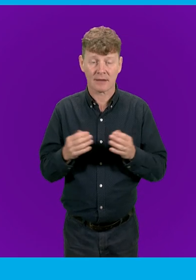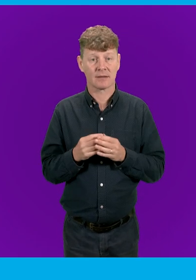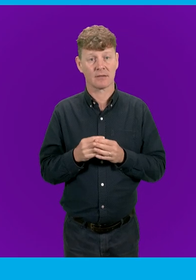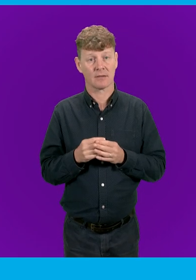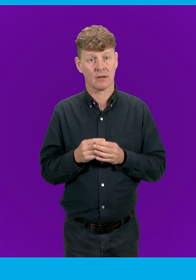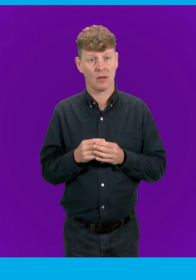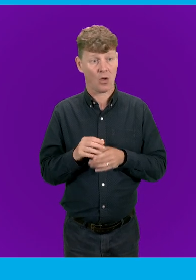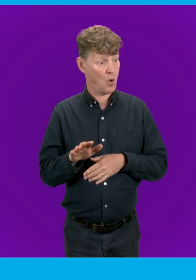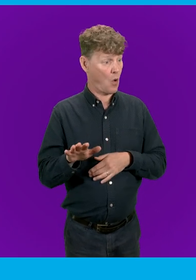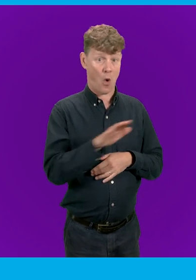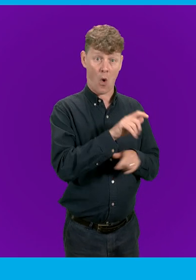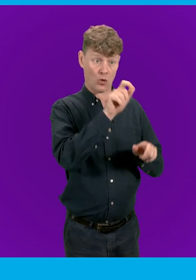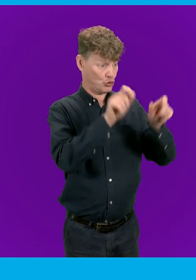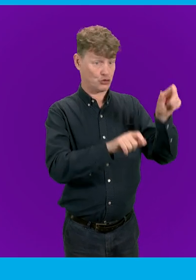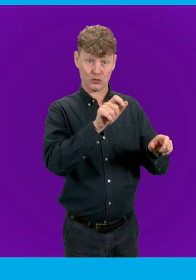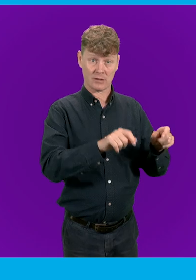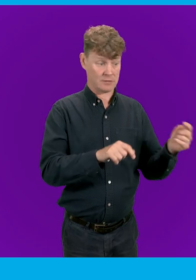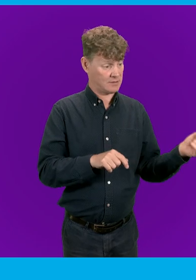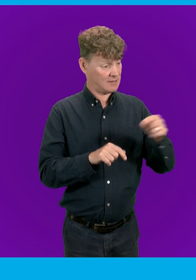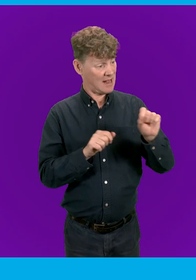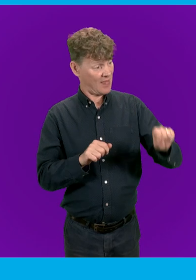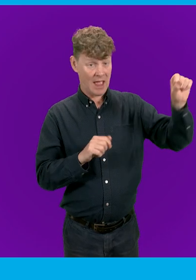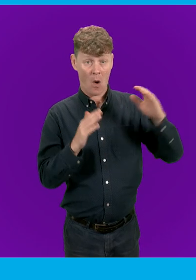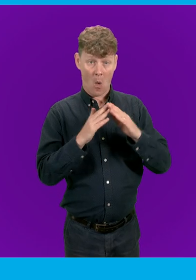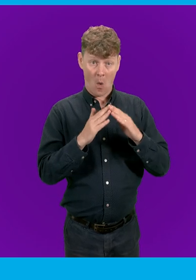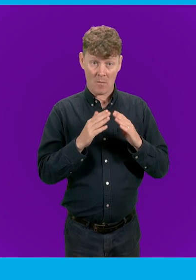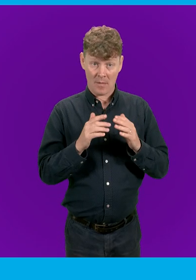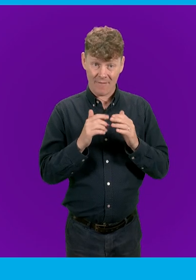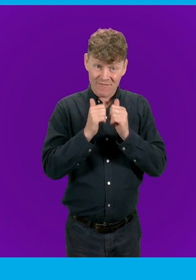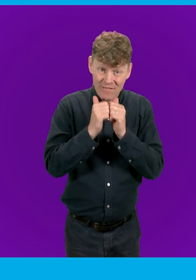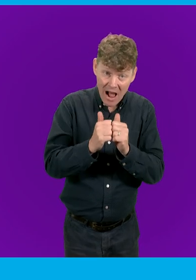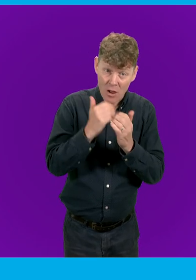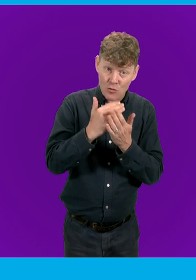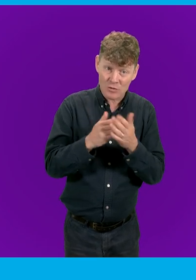students who come to school come from homes where those are the values.